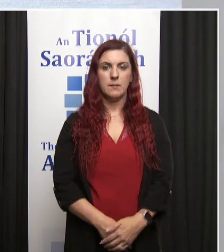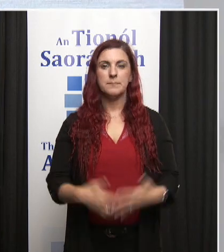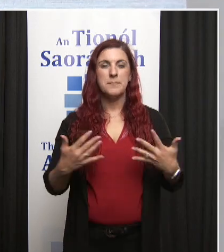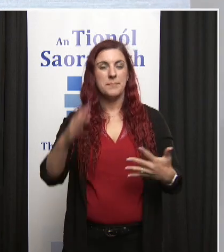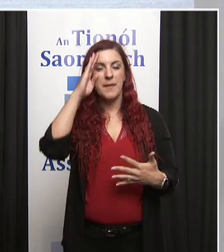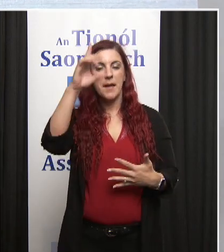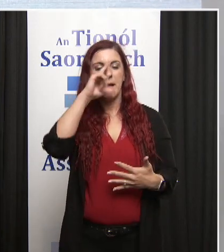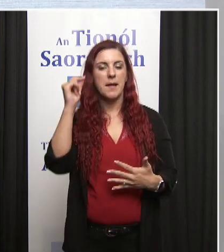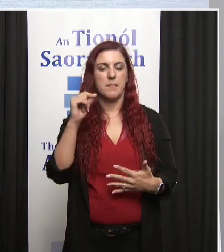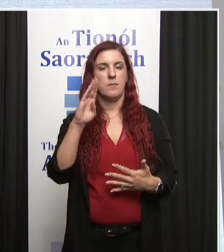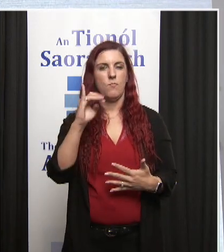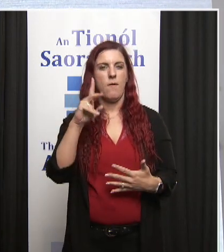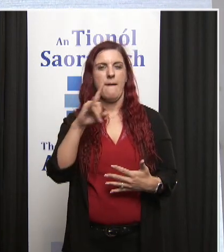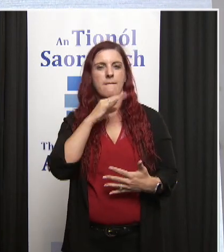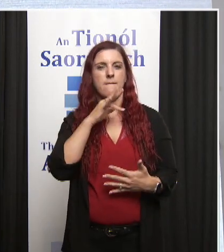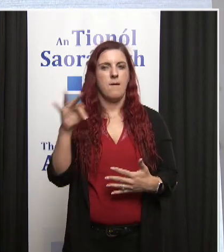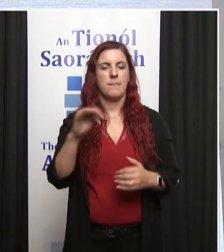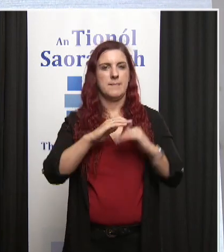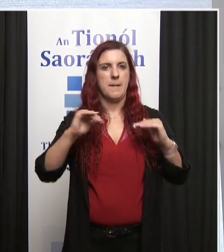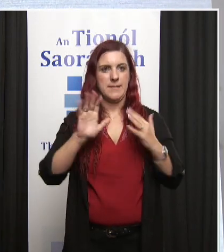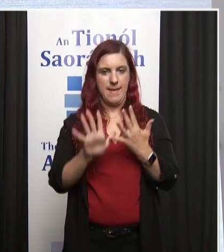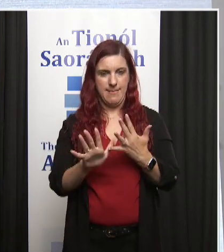Hi, my name is Ross from Table 10.